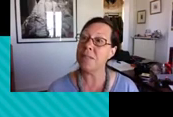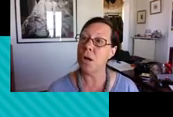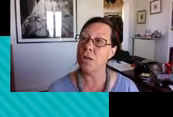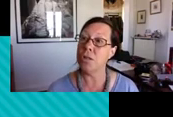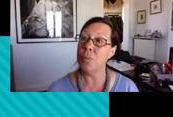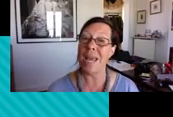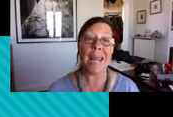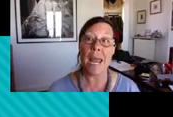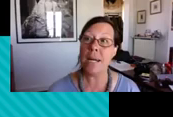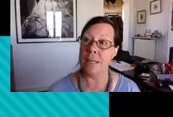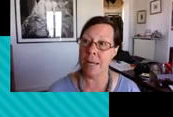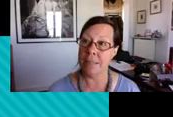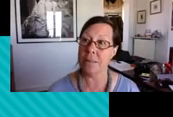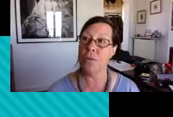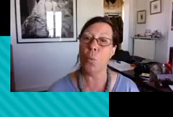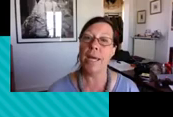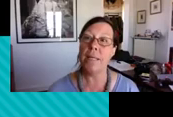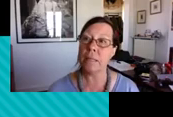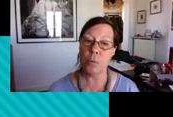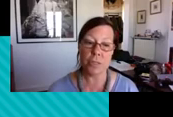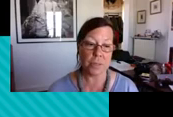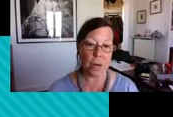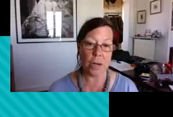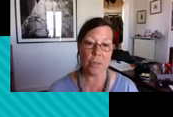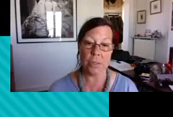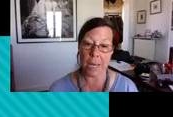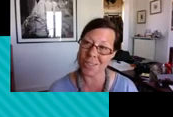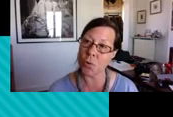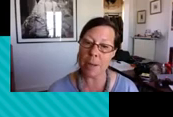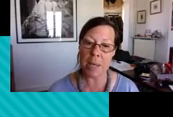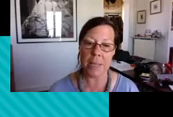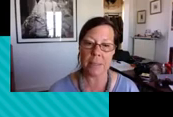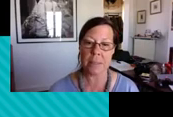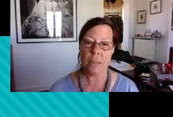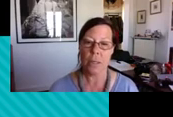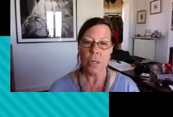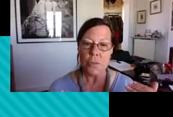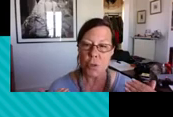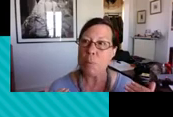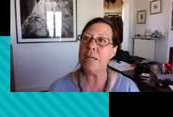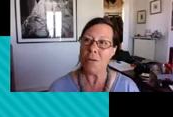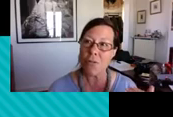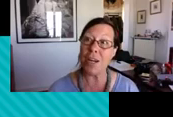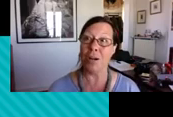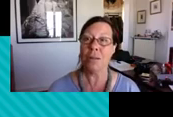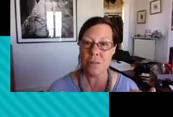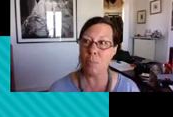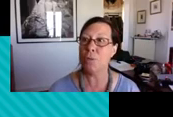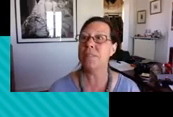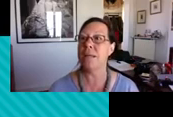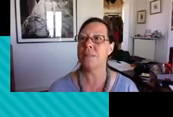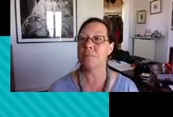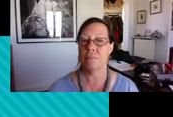read this article and analyze the ways in which this article takes great pains to be fair to